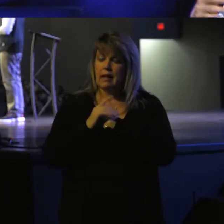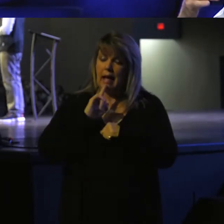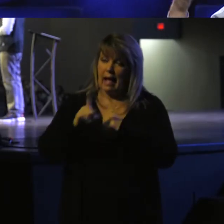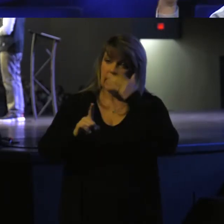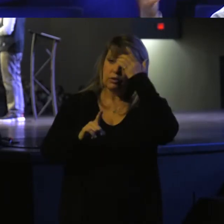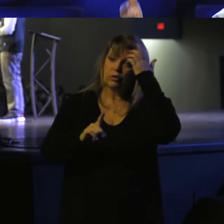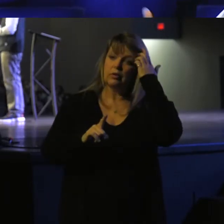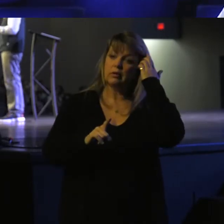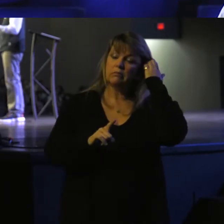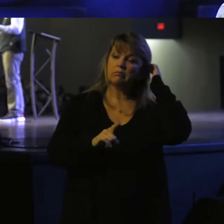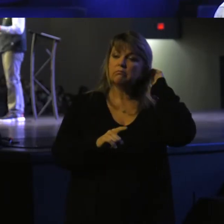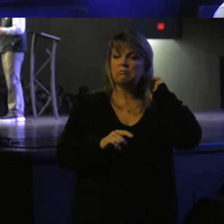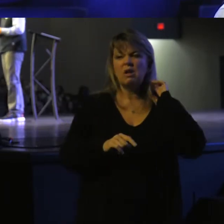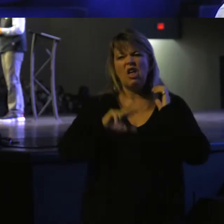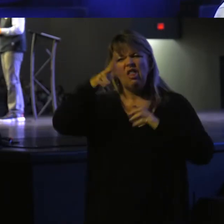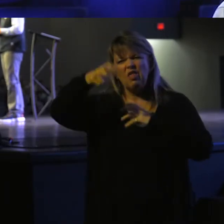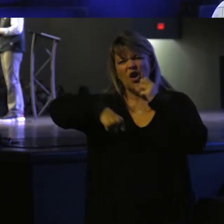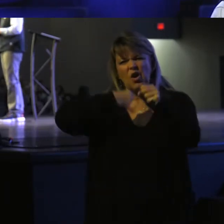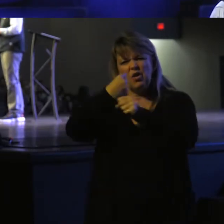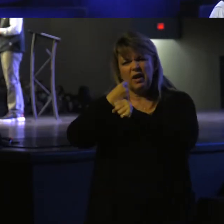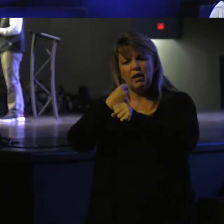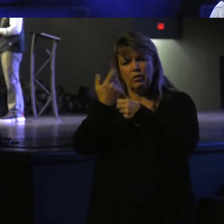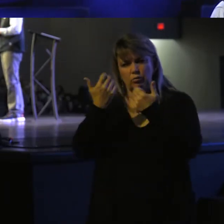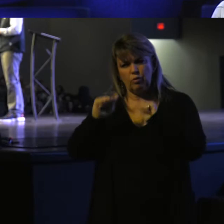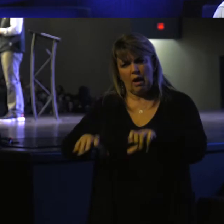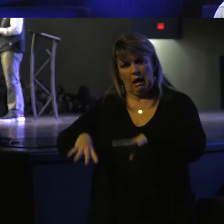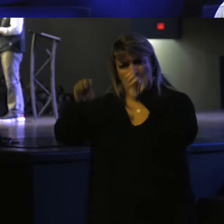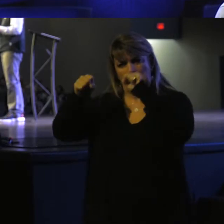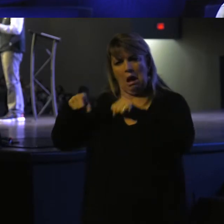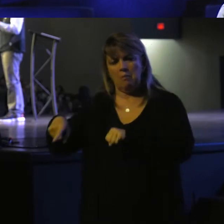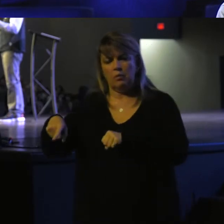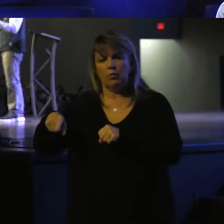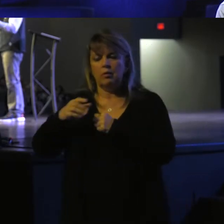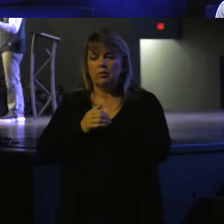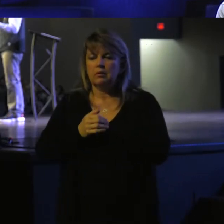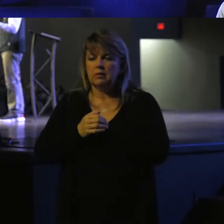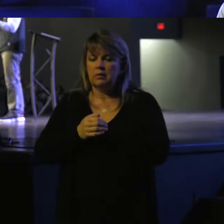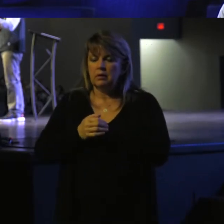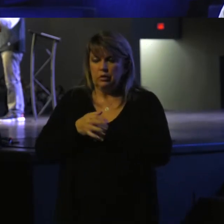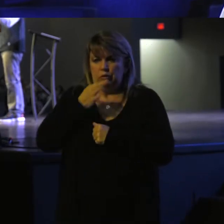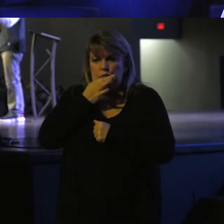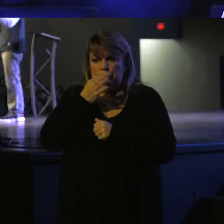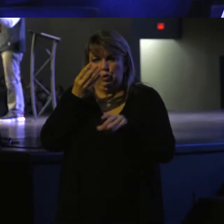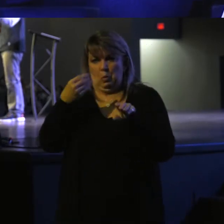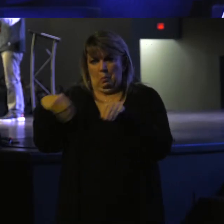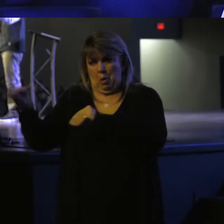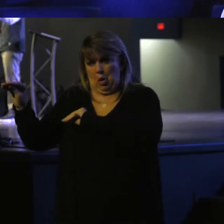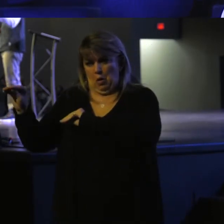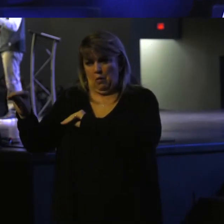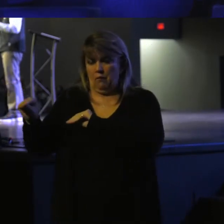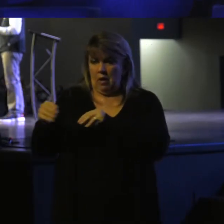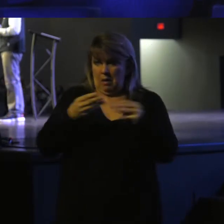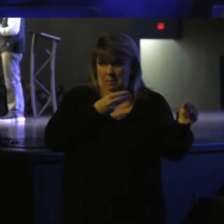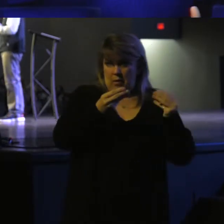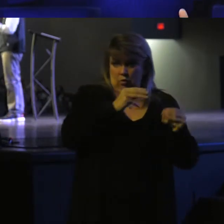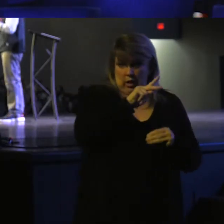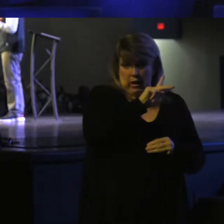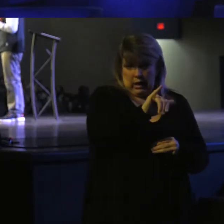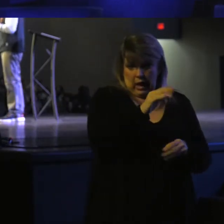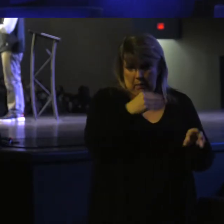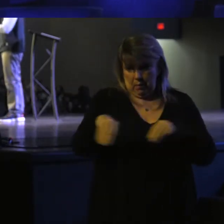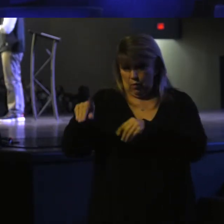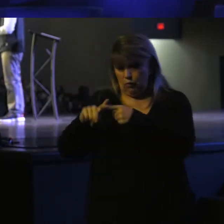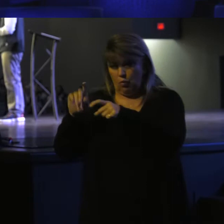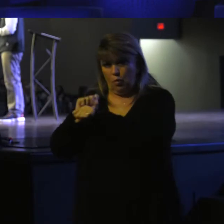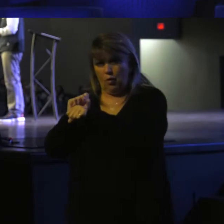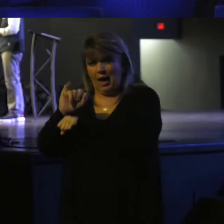going well into the 3rd year. And we were about to move from our ministry in Kentucky to